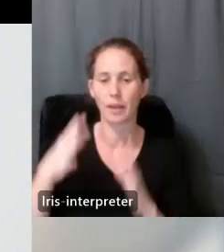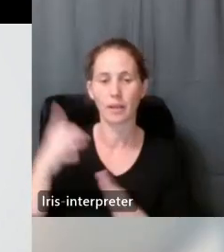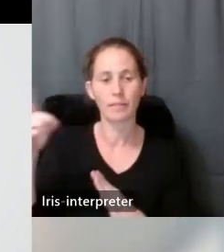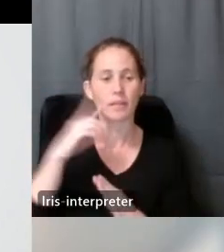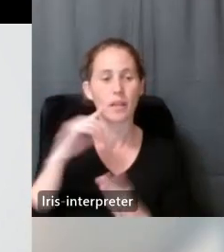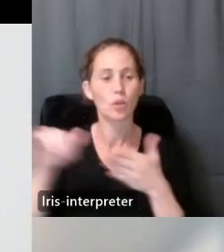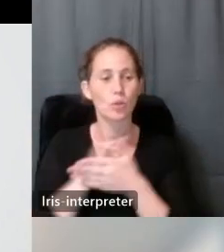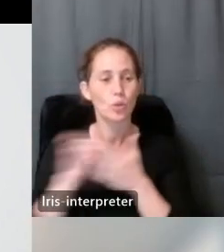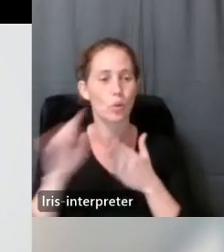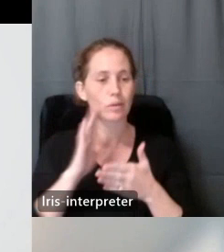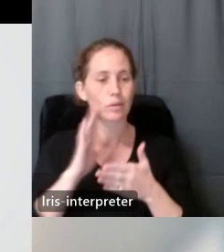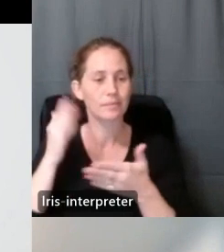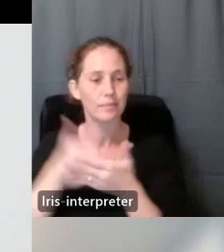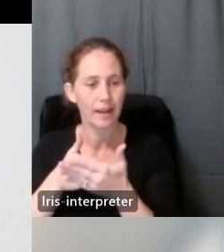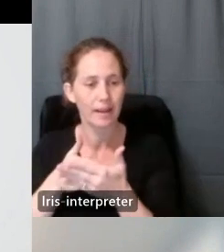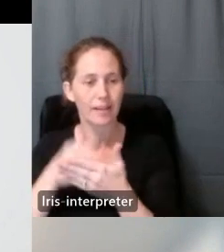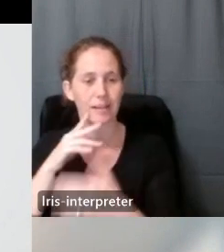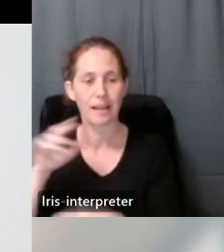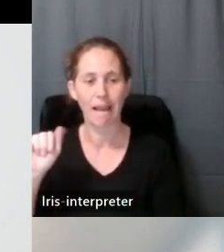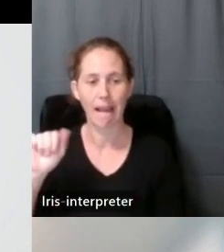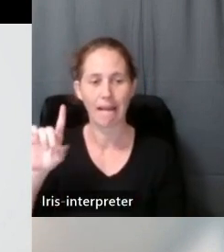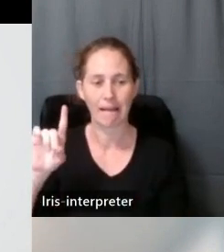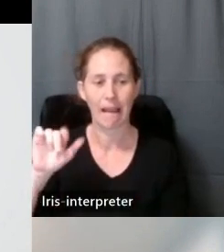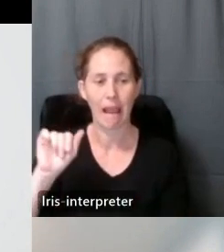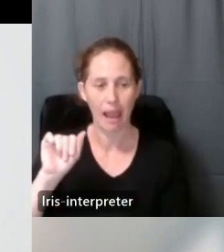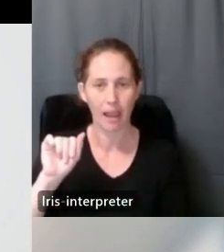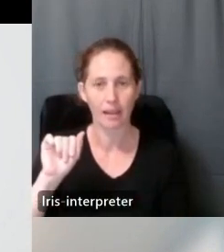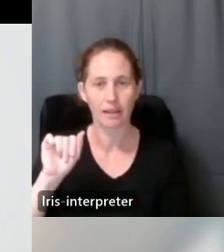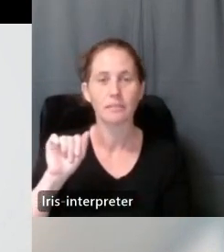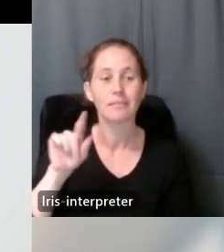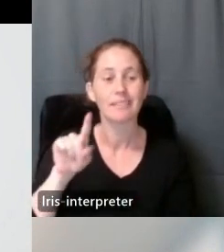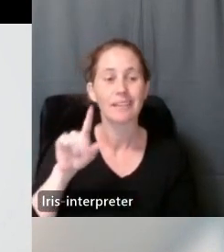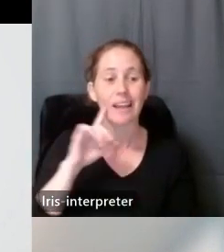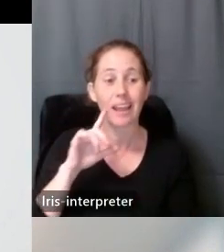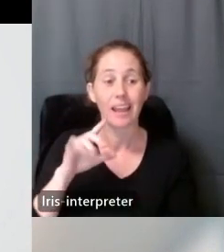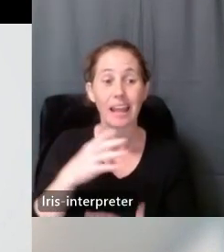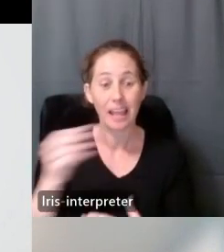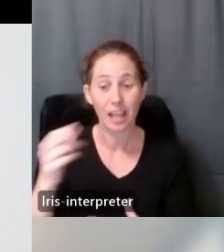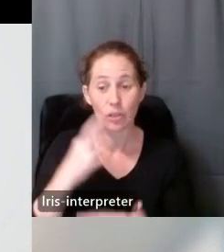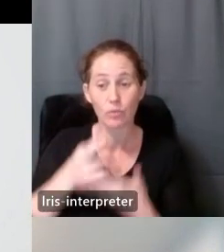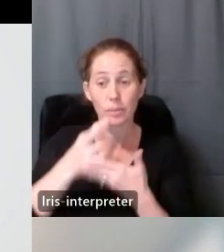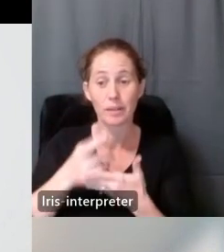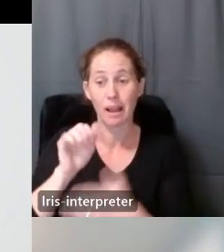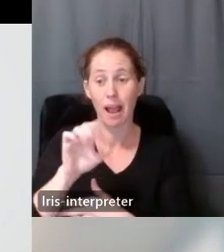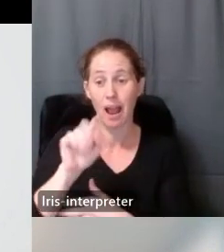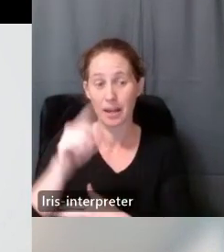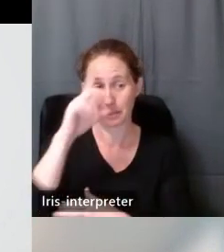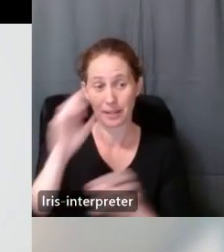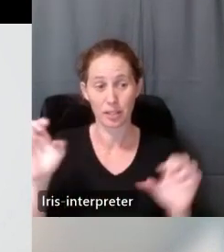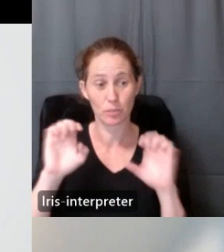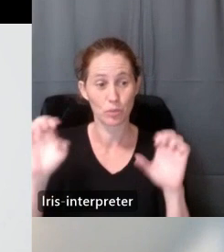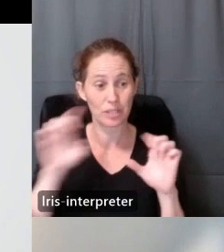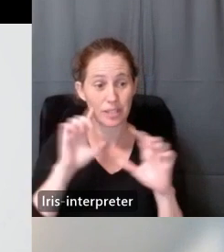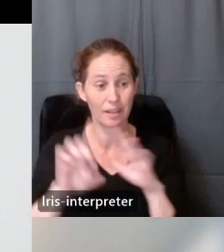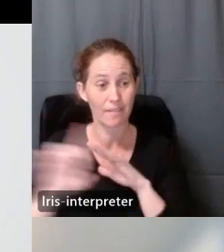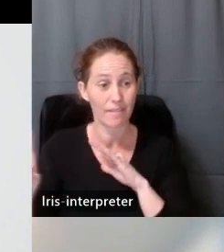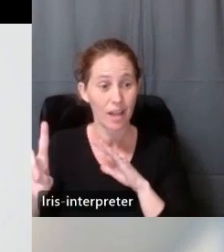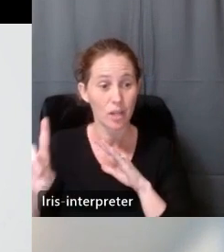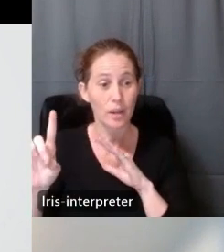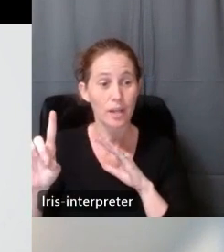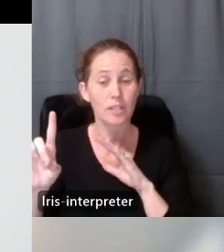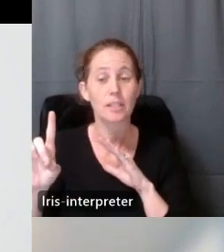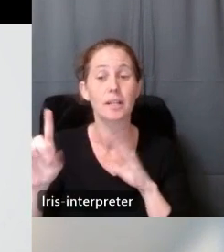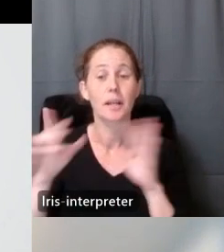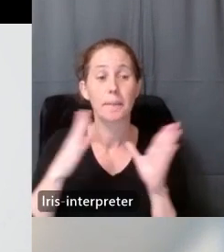York City violated the Americans with Disabilities and the Rehabilitation Act because its emergency evacuation